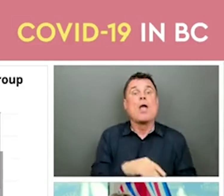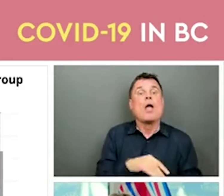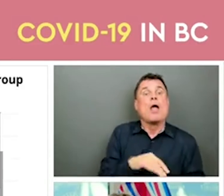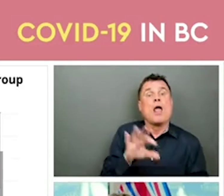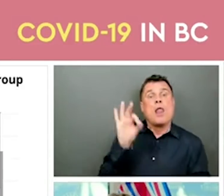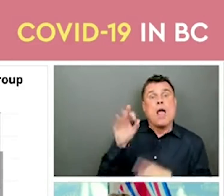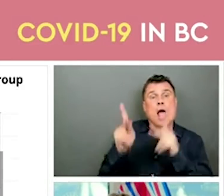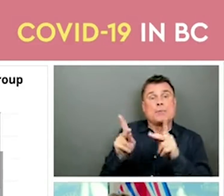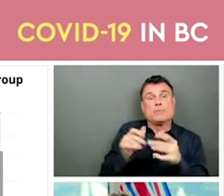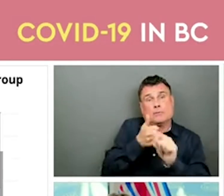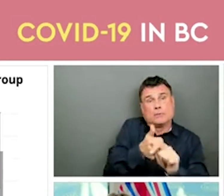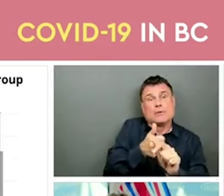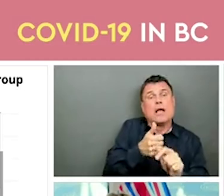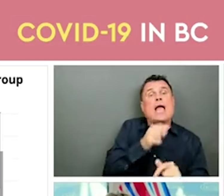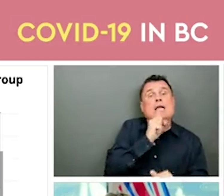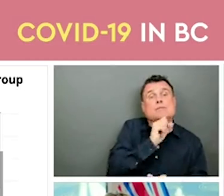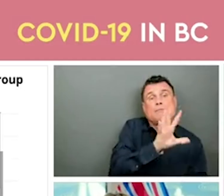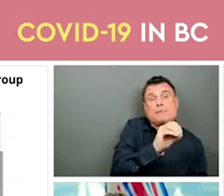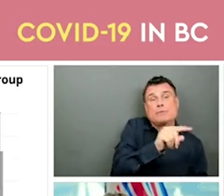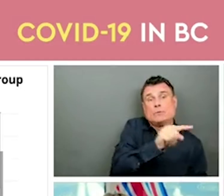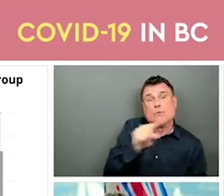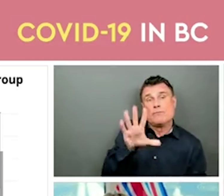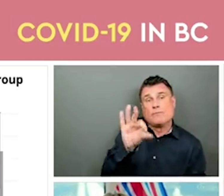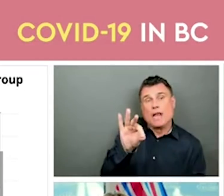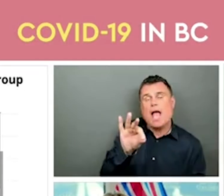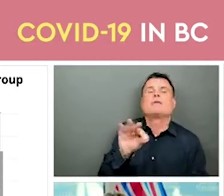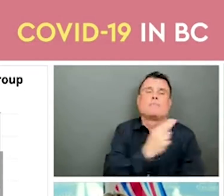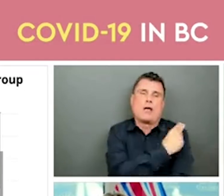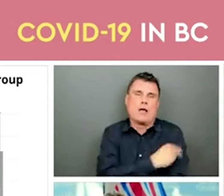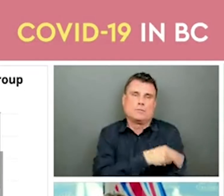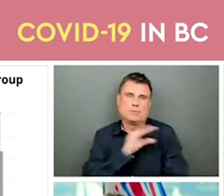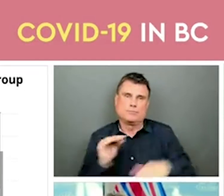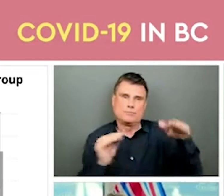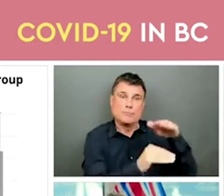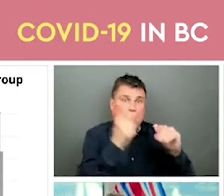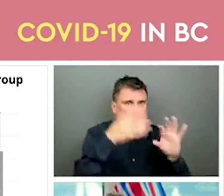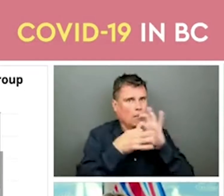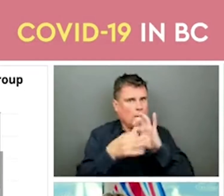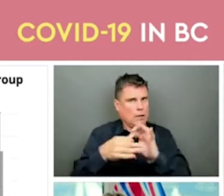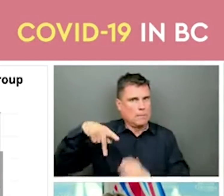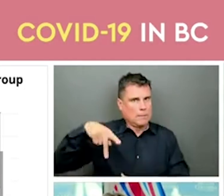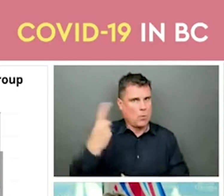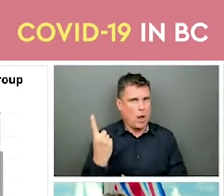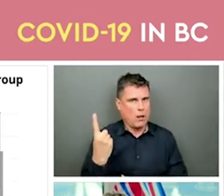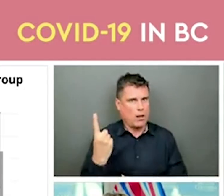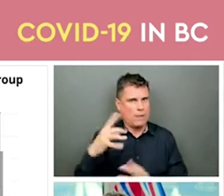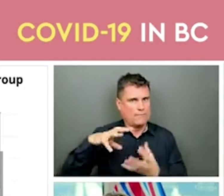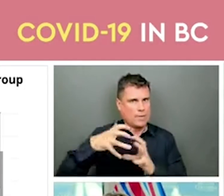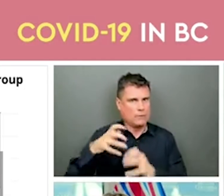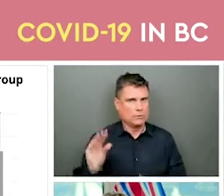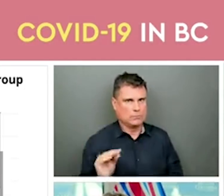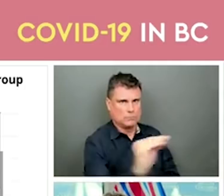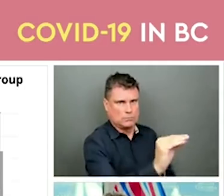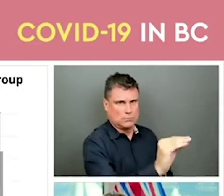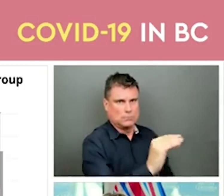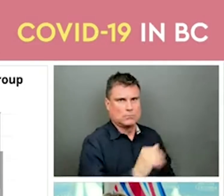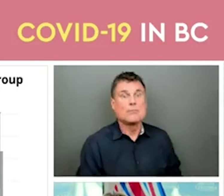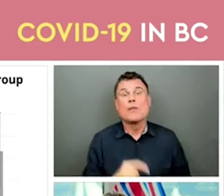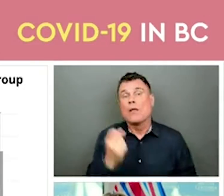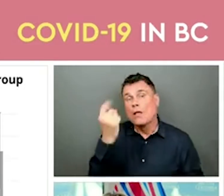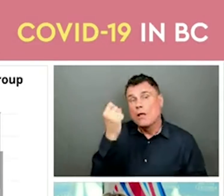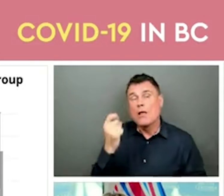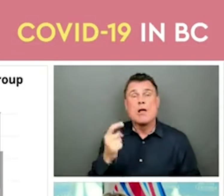to 59 year age group who were hospitalized with a P1 variant. So again, this tells us that we're not seeing a